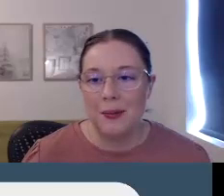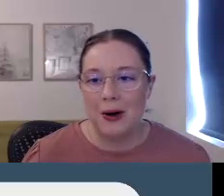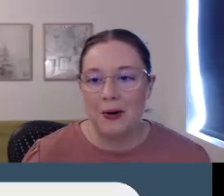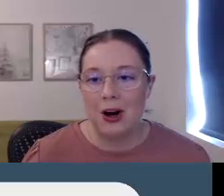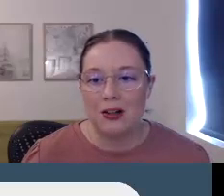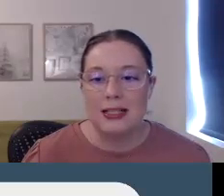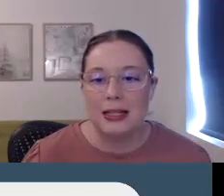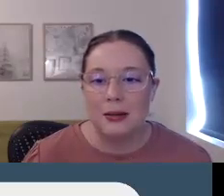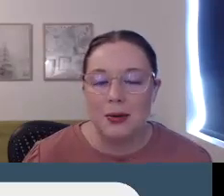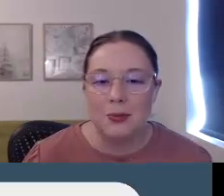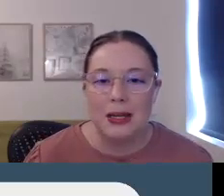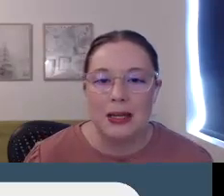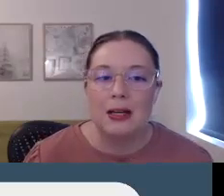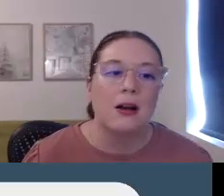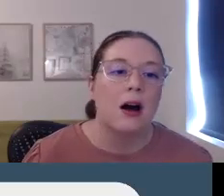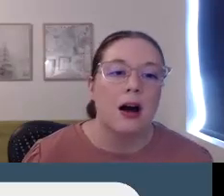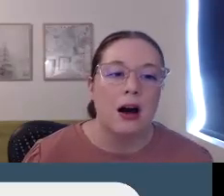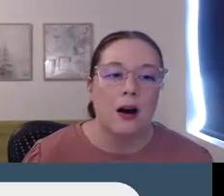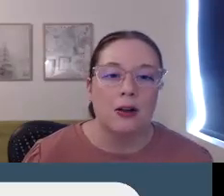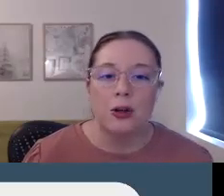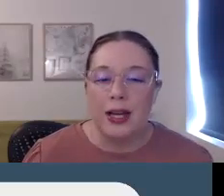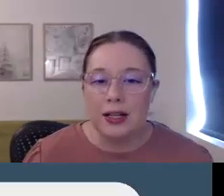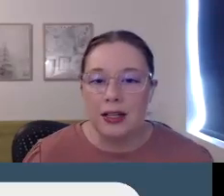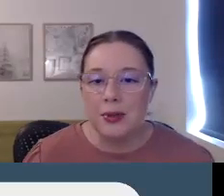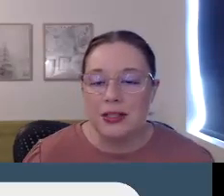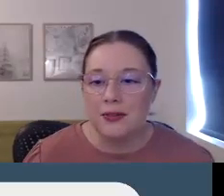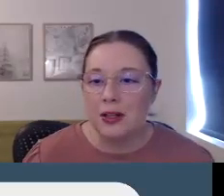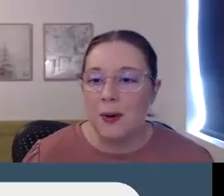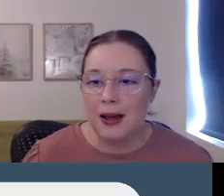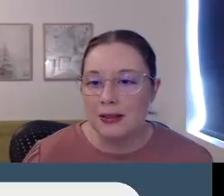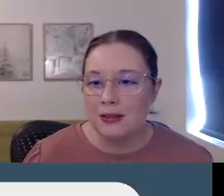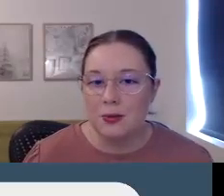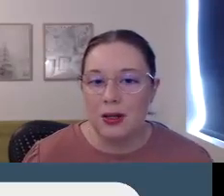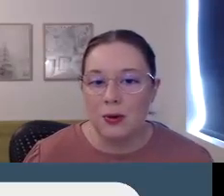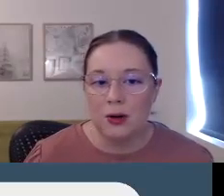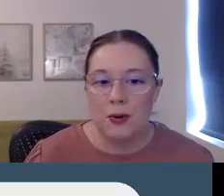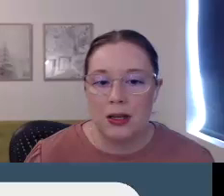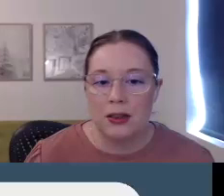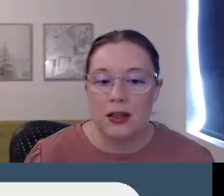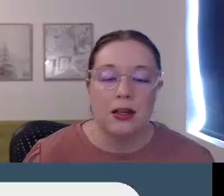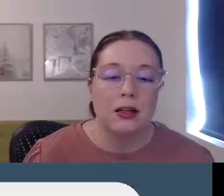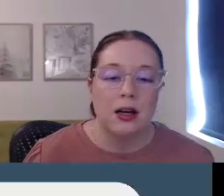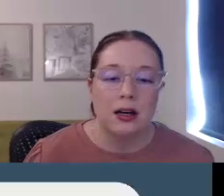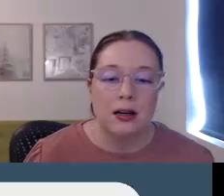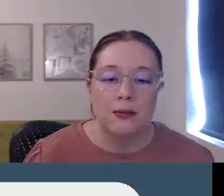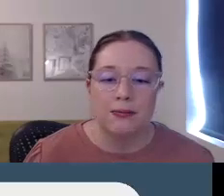information about our team. We are located in the Pacific West. We work with